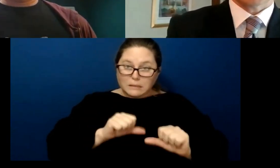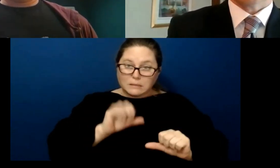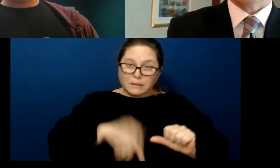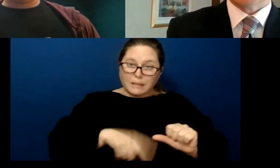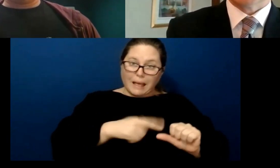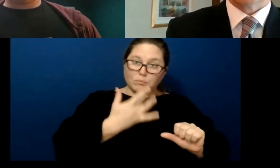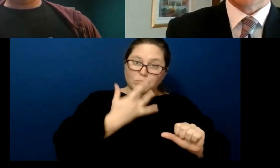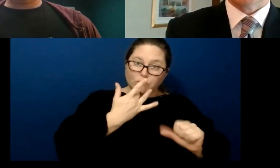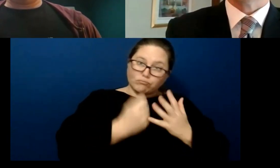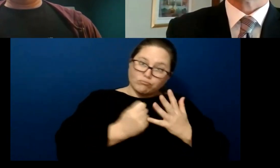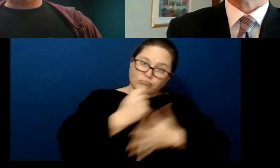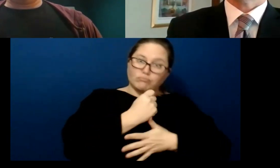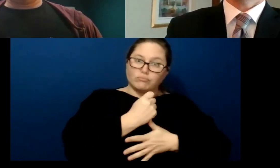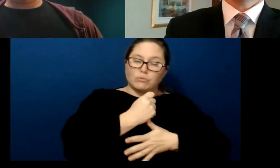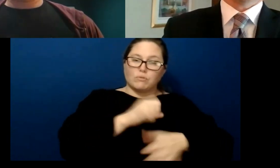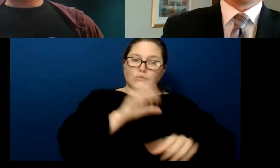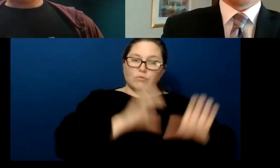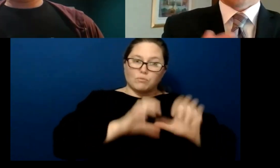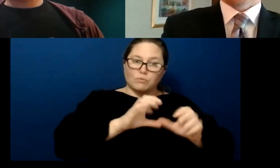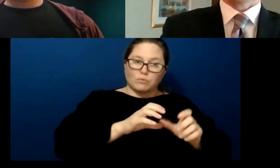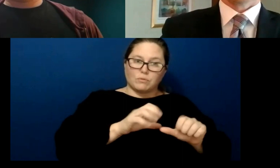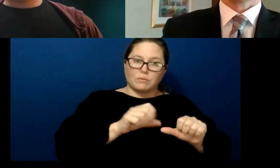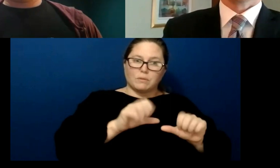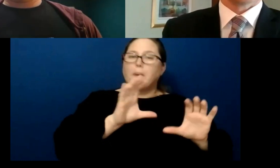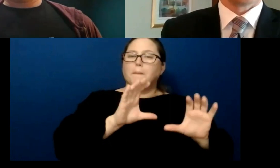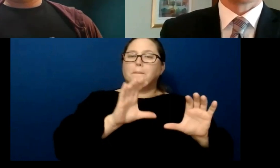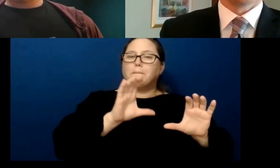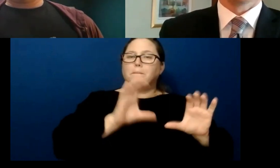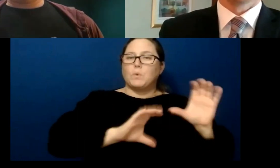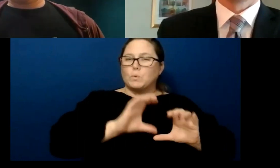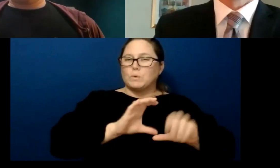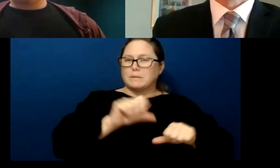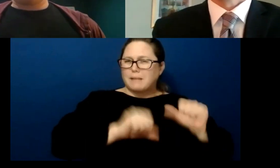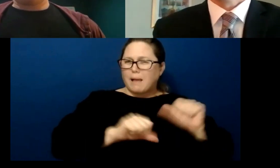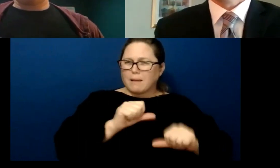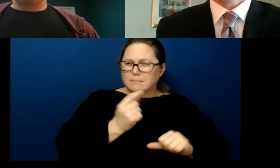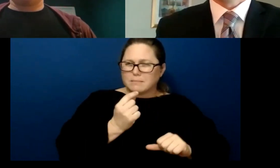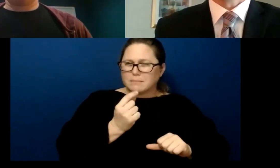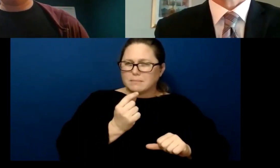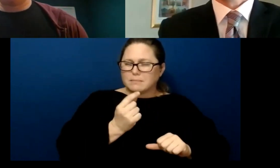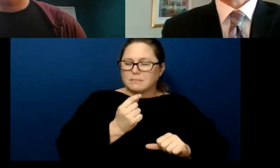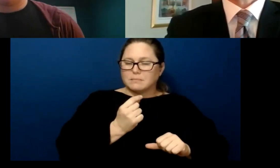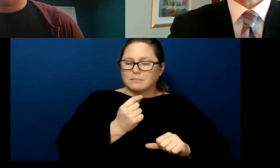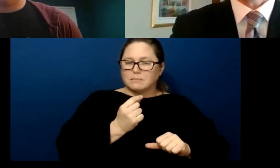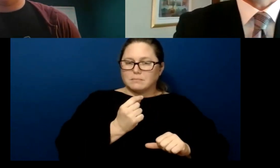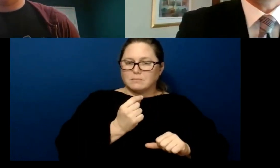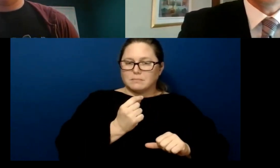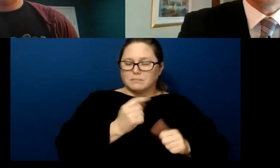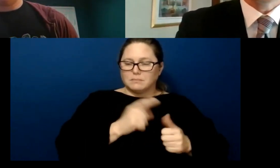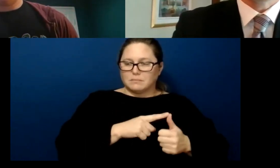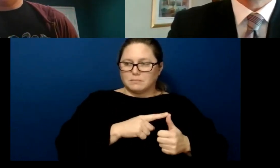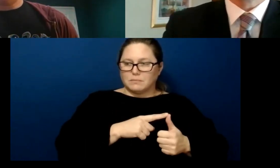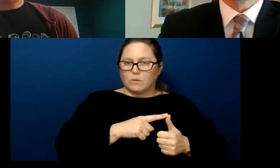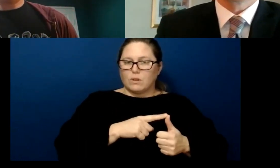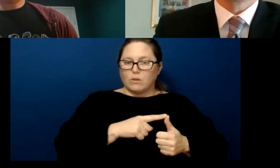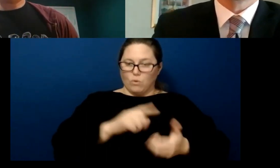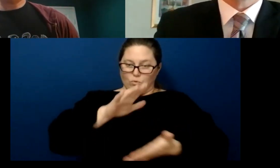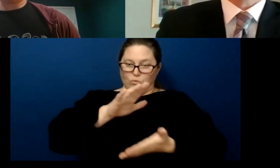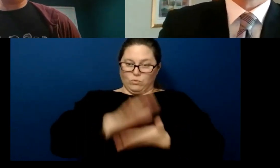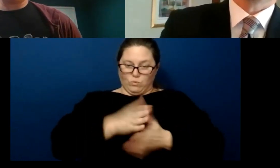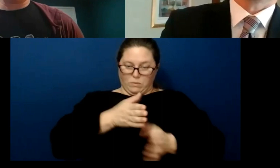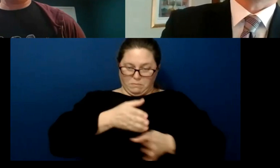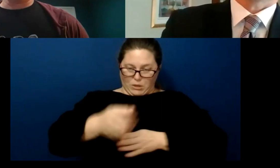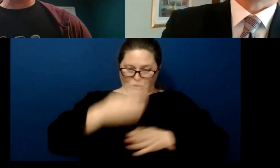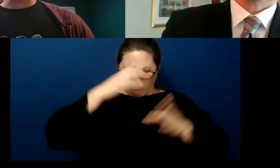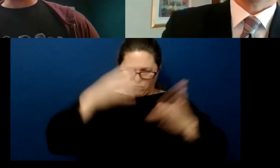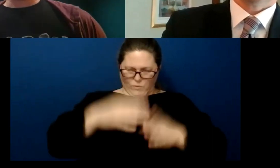in actually creating the games? What's your take on what they should be focusing on in school? Yeah, I mean, I think a